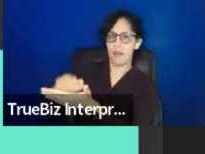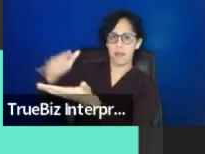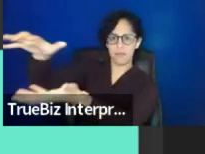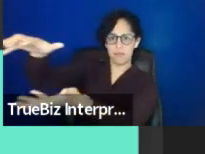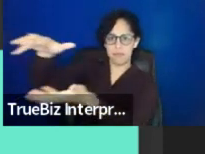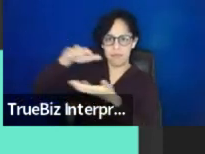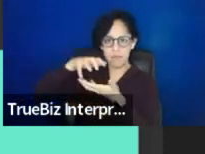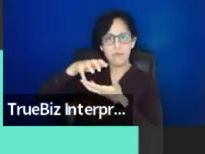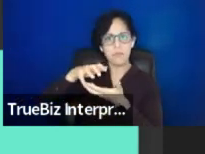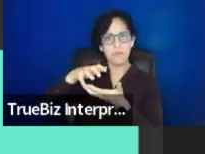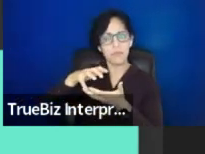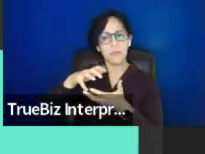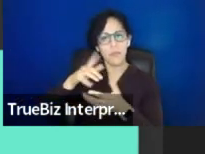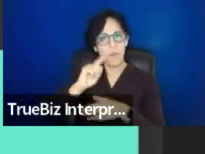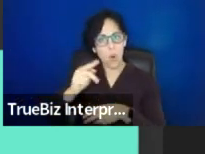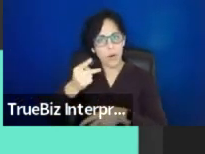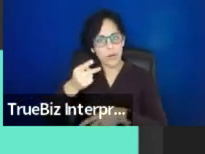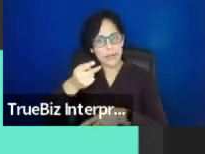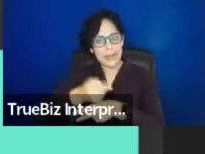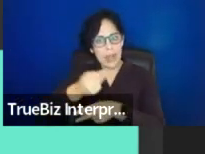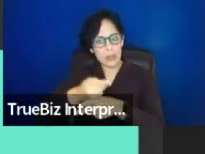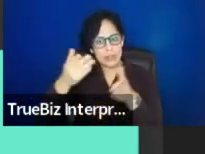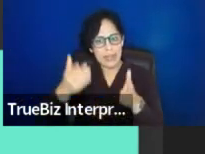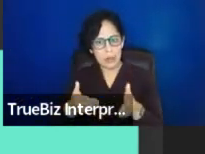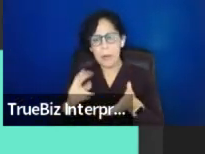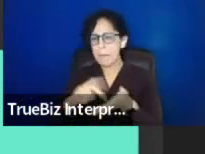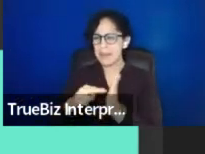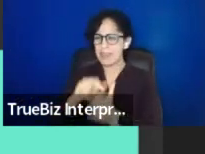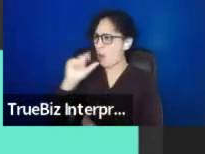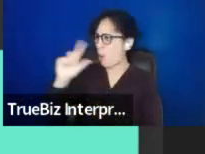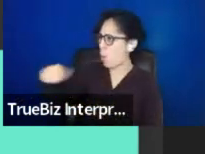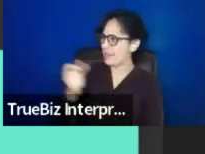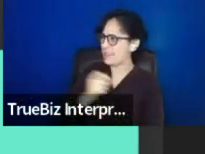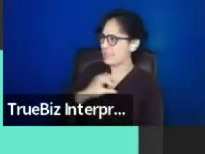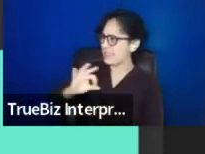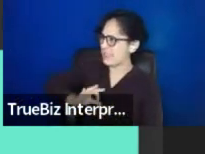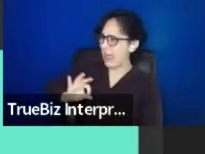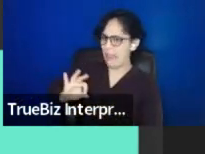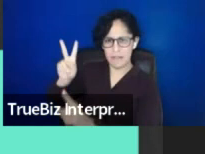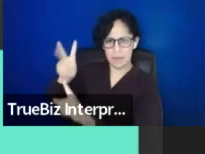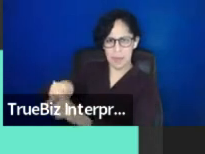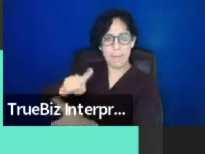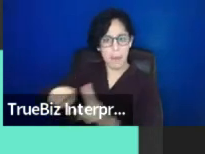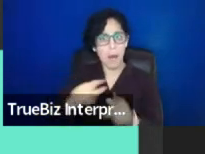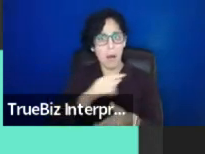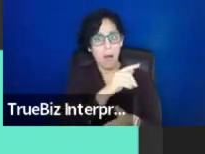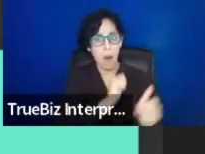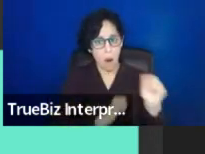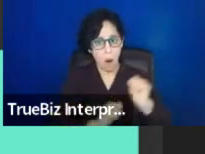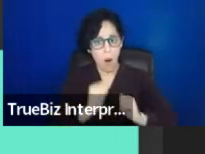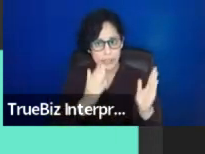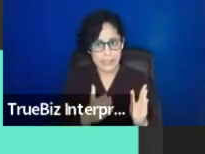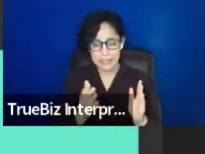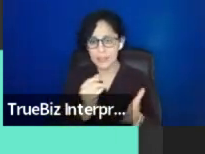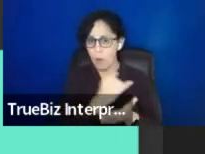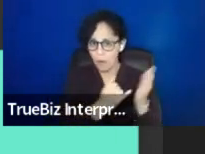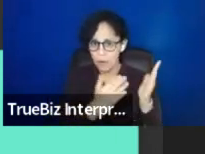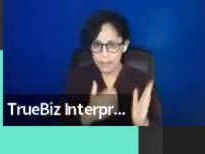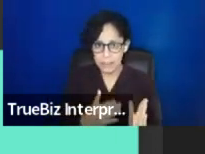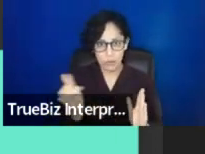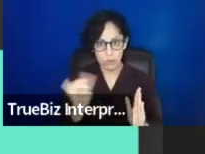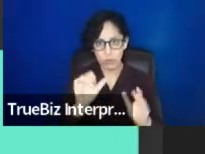that's inclusive not only of our staff, but also our artists, that they have access to? And is it, you